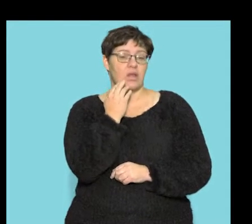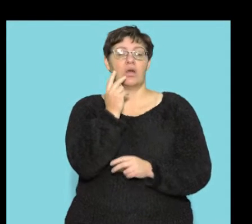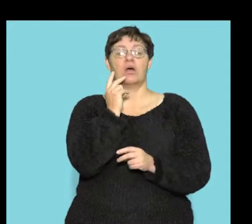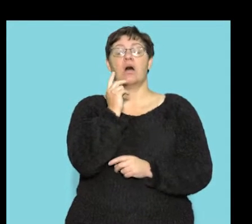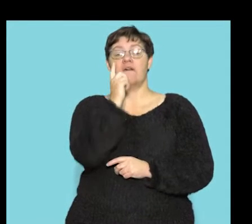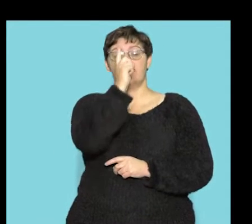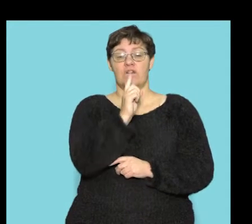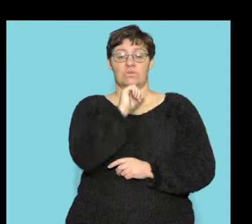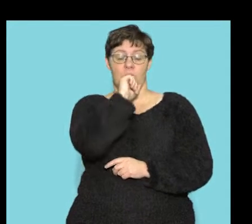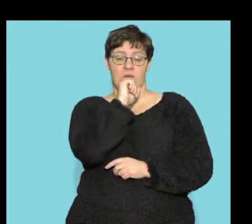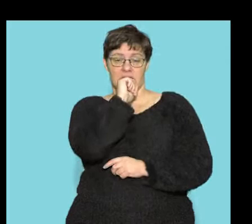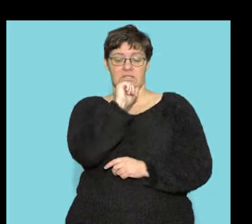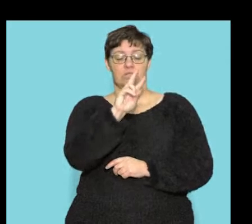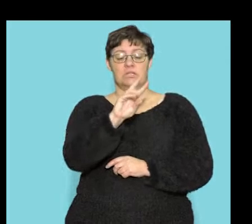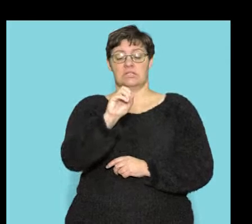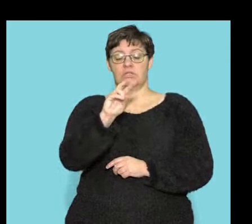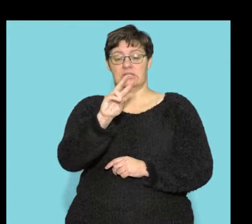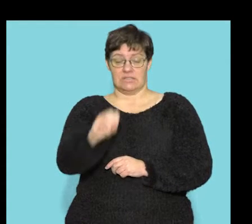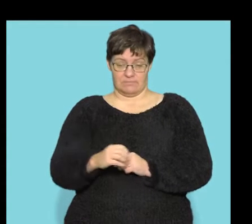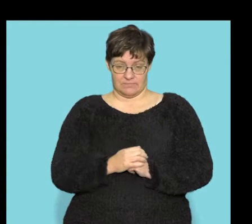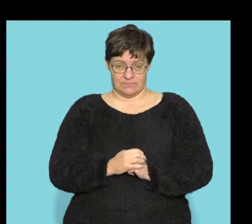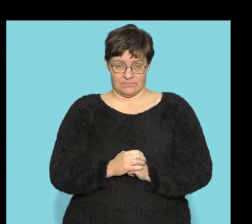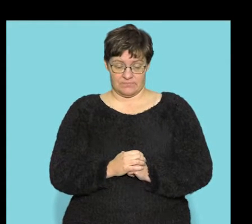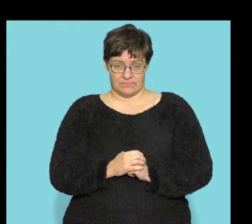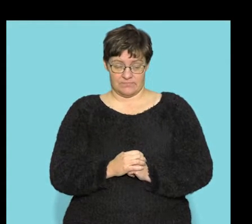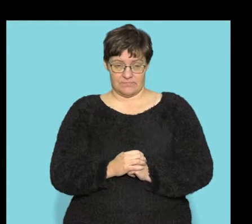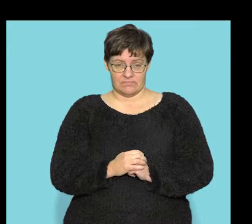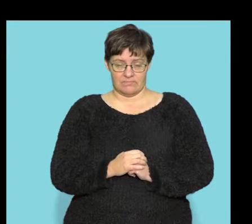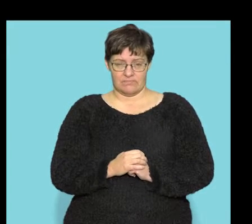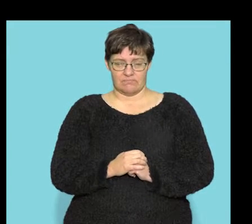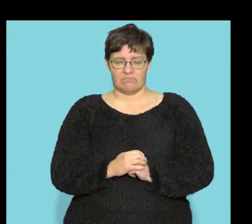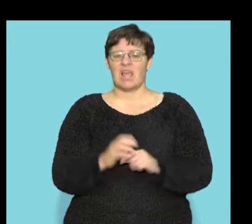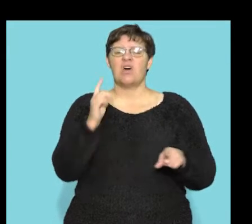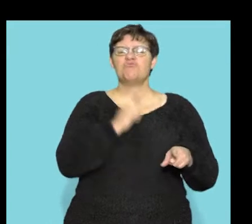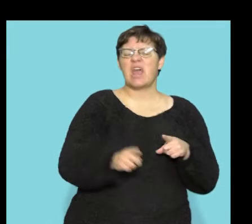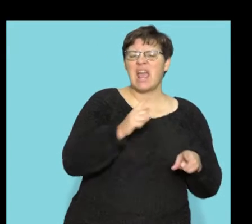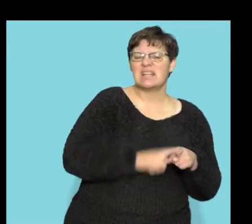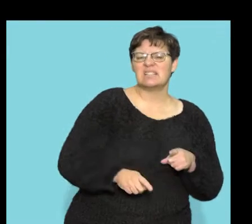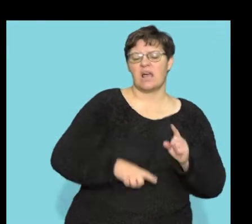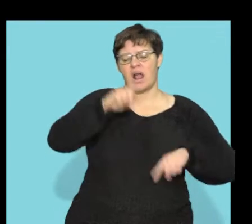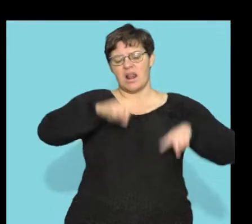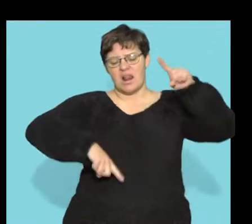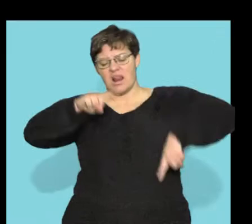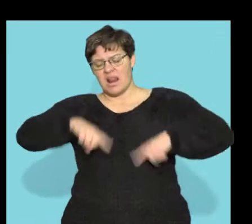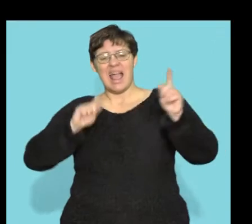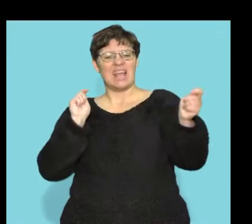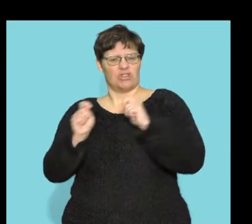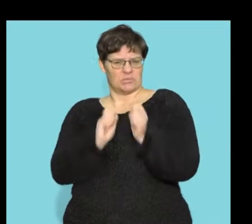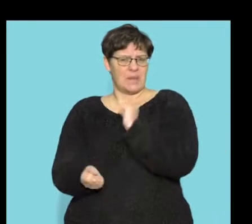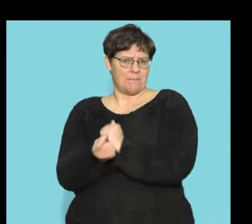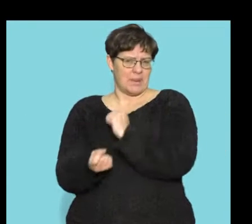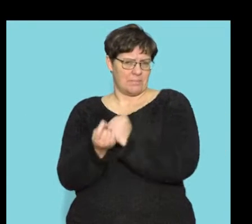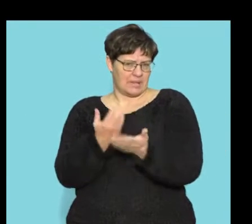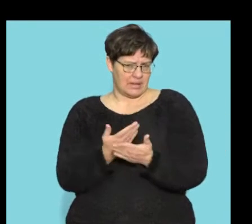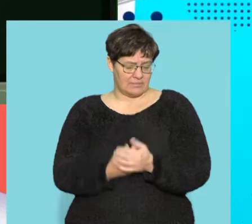August 2020. Again, let me just give you an overview of the rentals and the types of adjustments